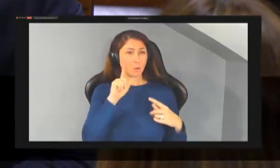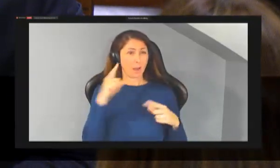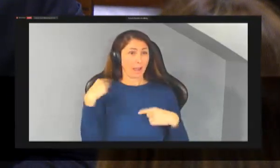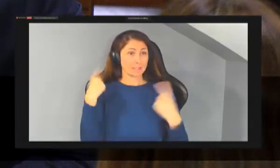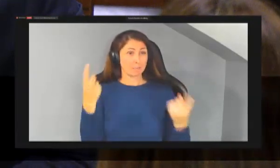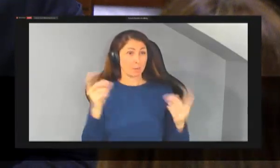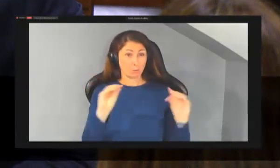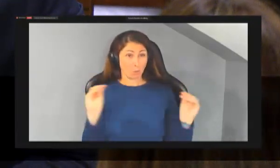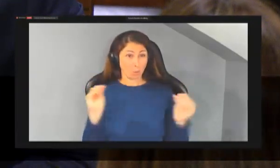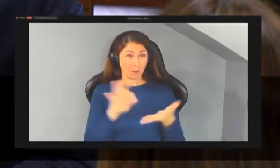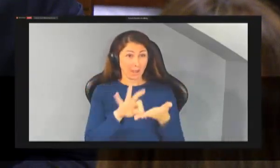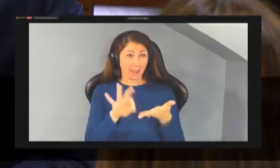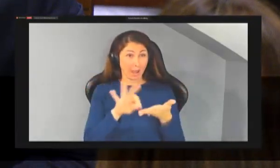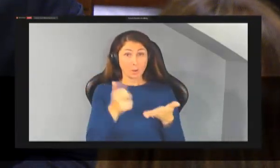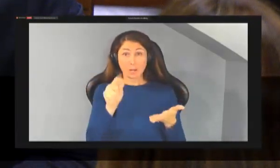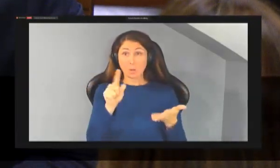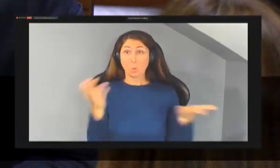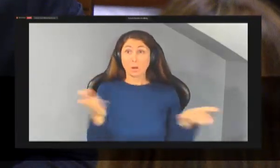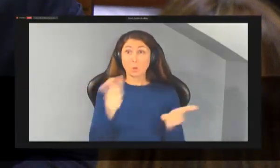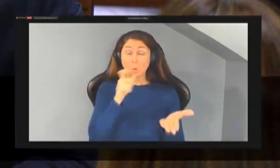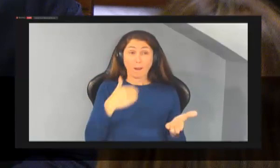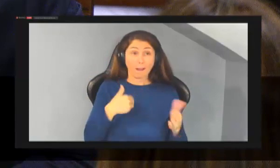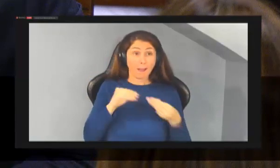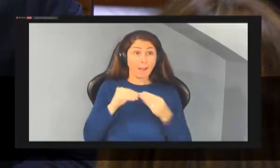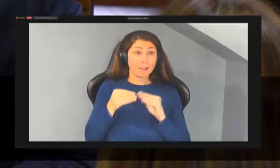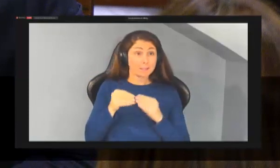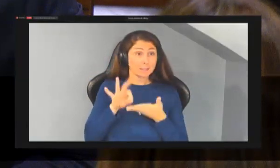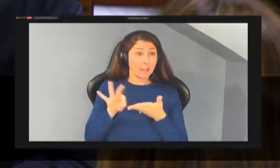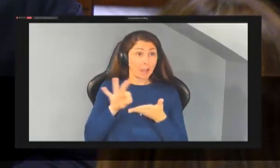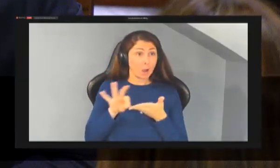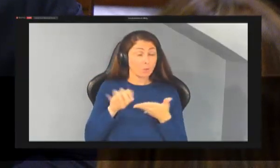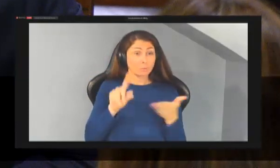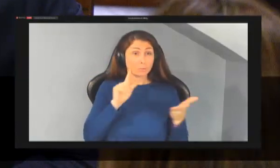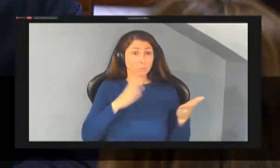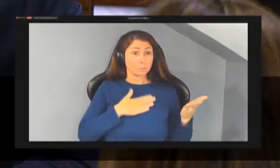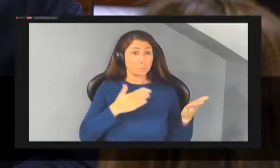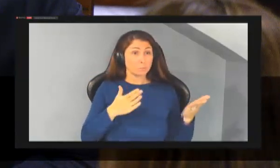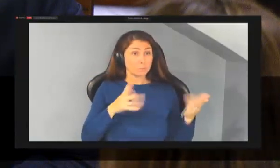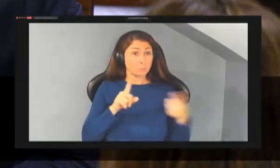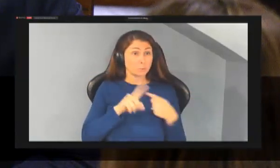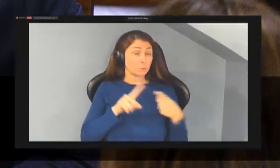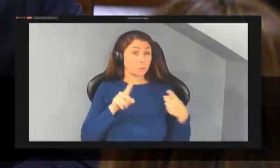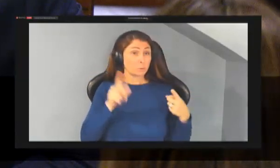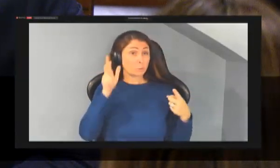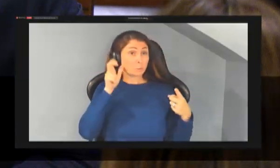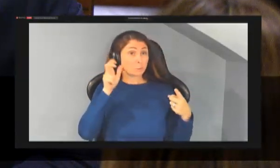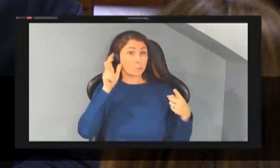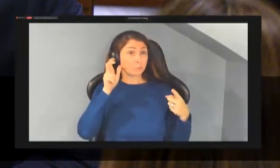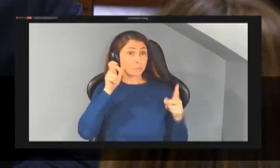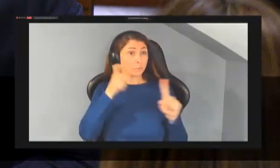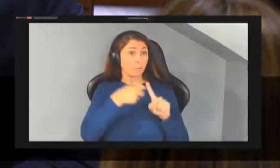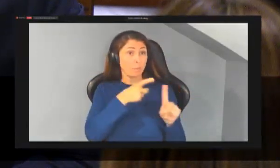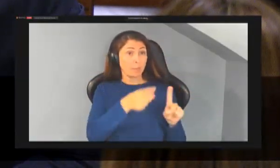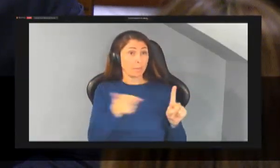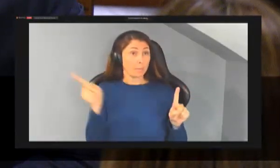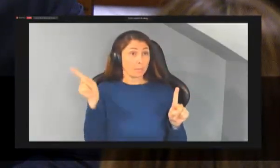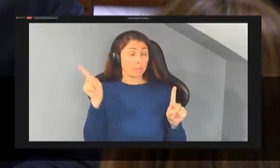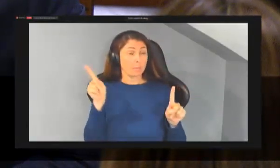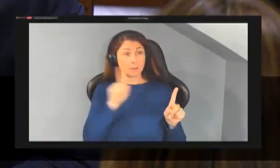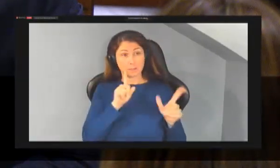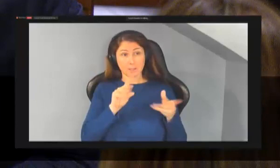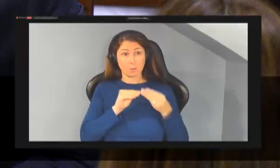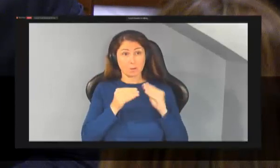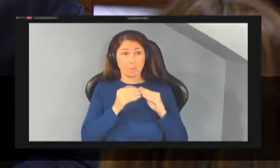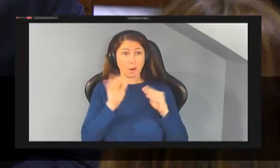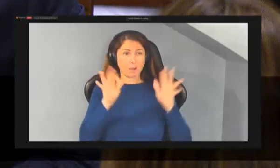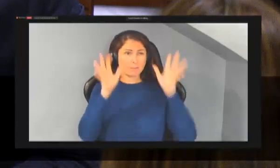And if anyone's in the room that has done the count, I'll be interested to hear from them. But there is a number of deer. So